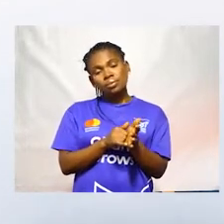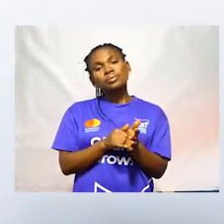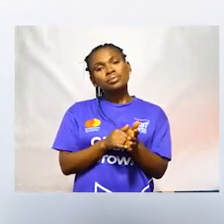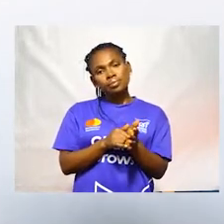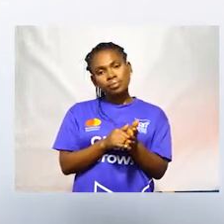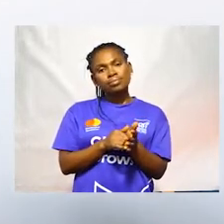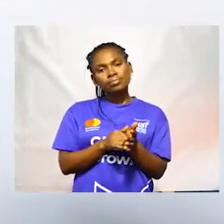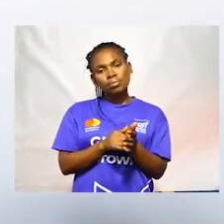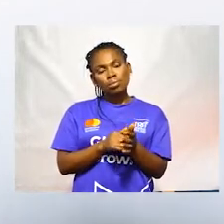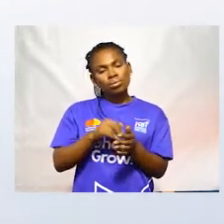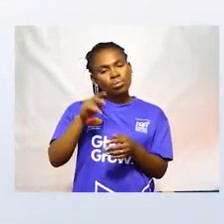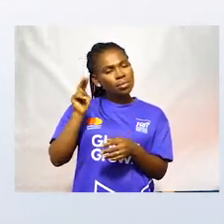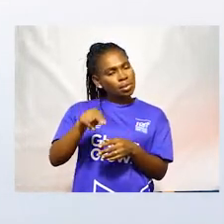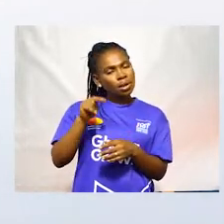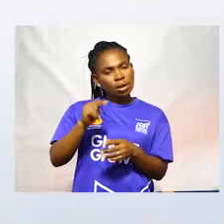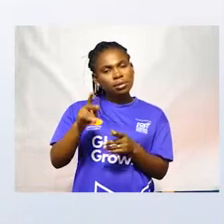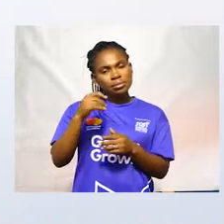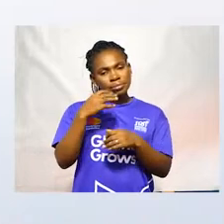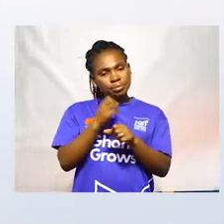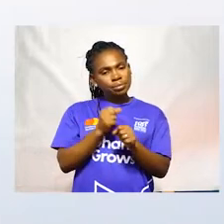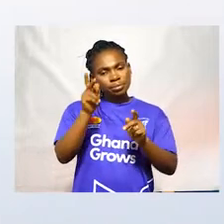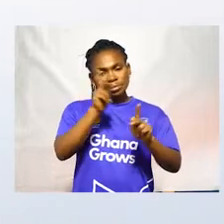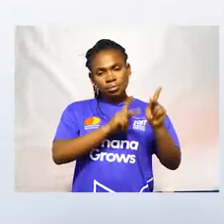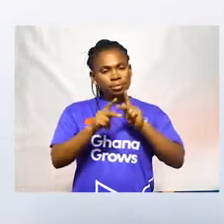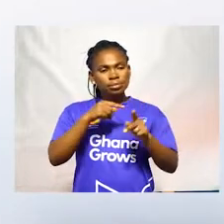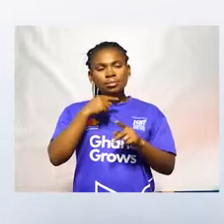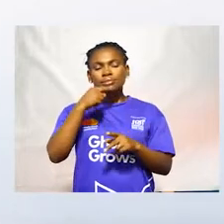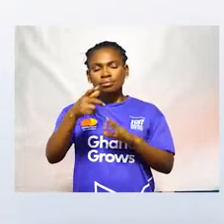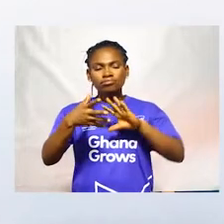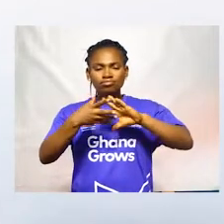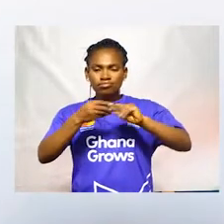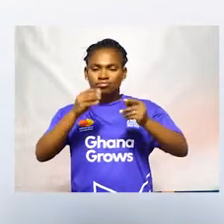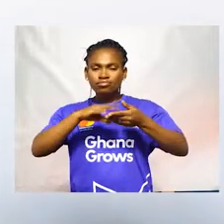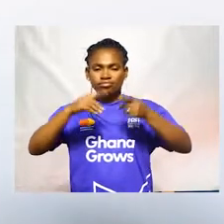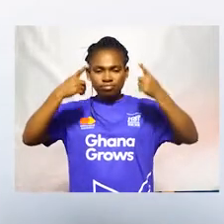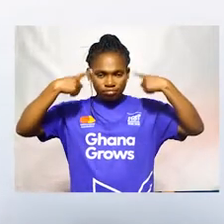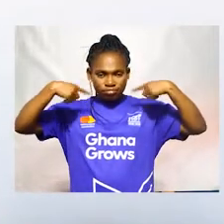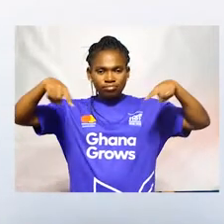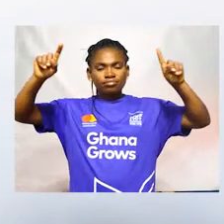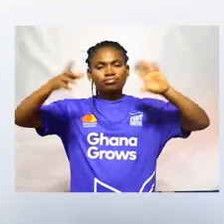into that area, we need to get people tell successful stories.